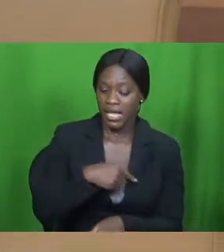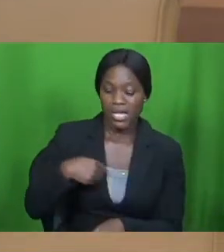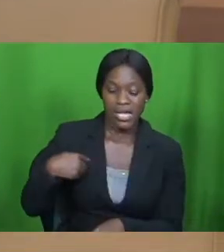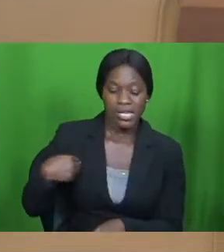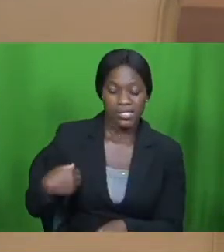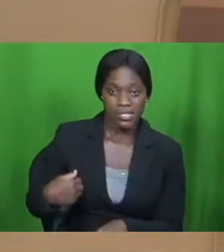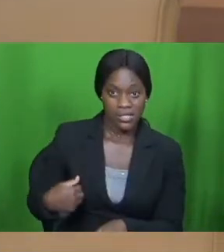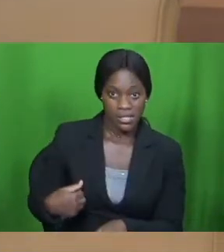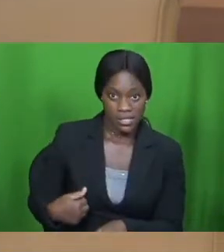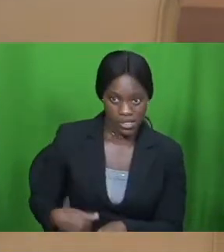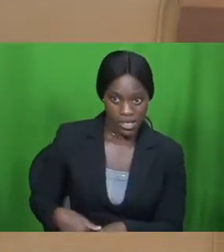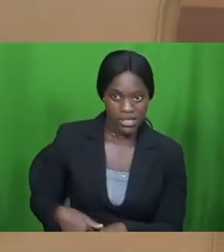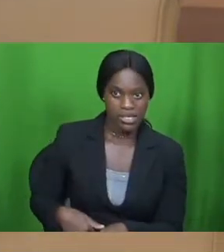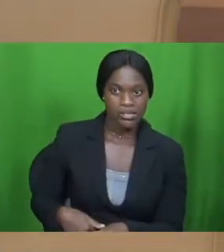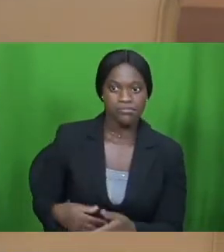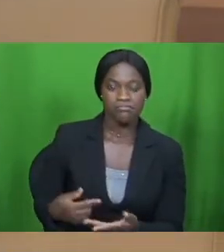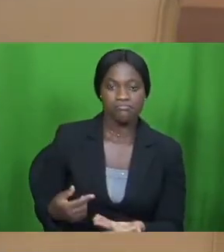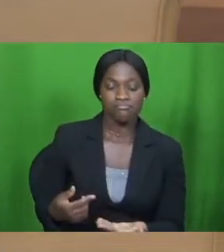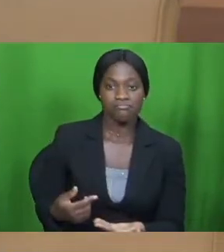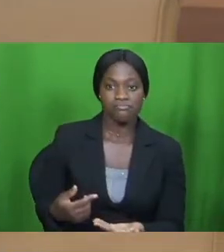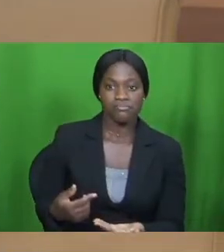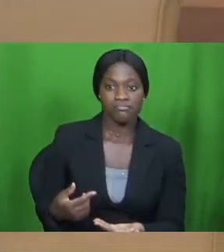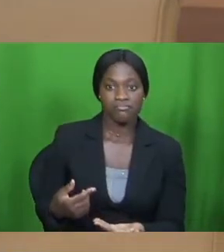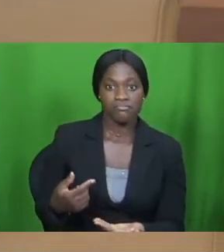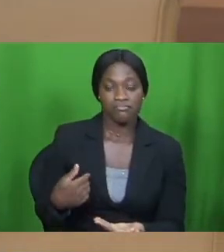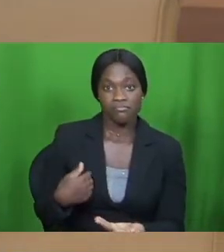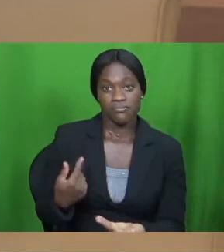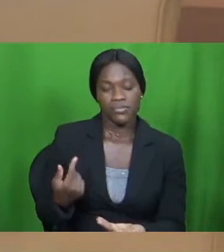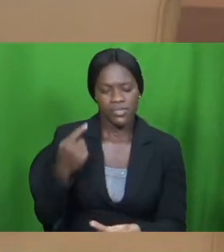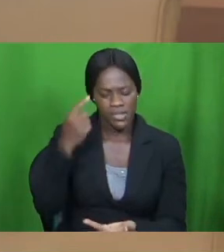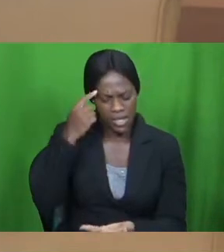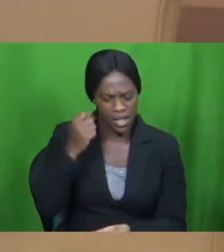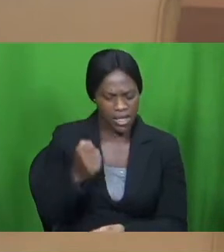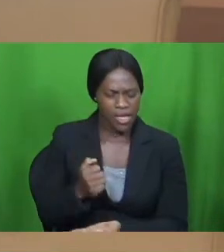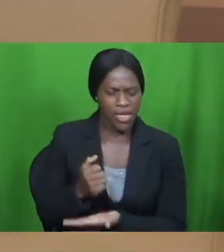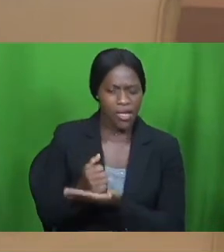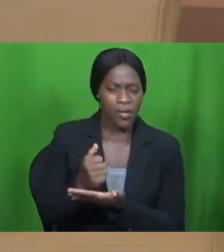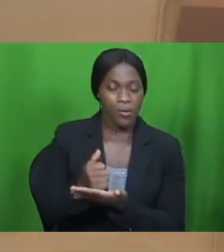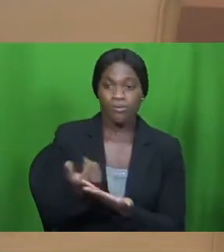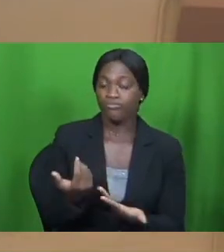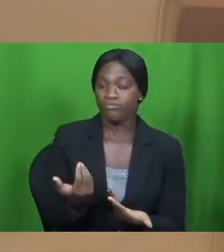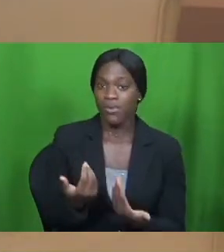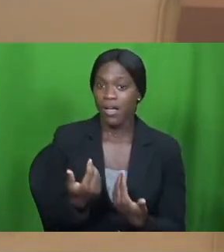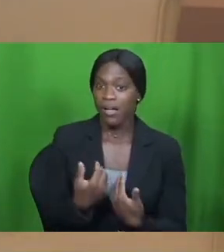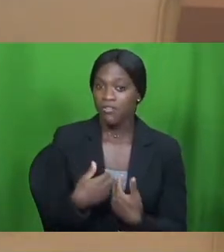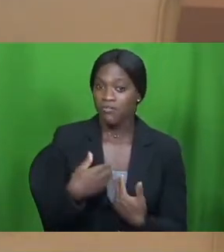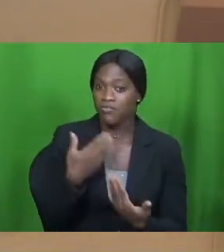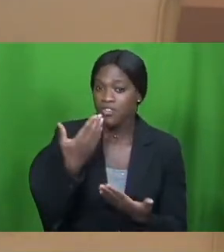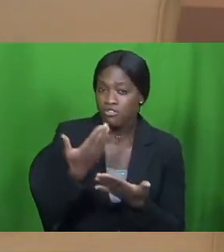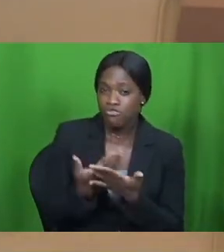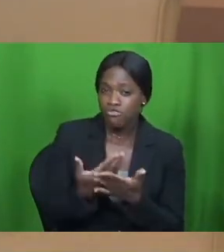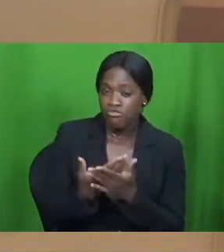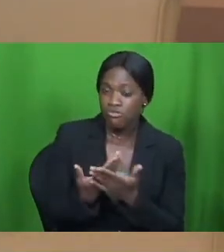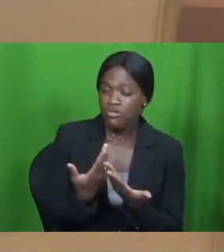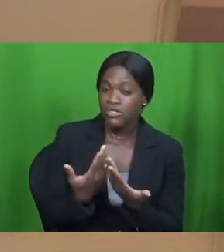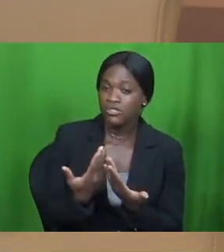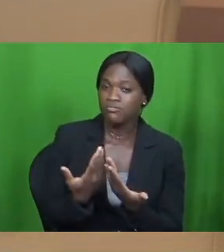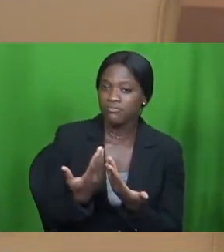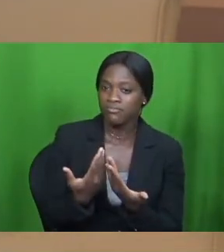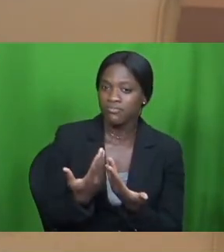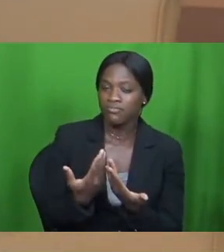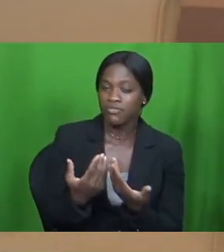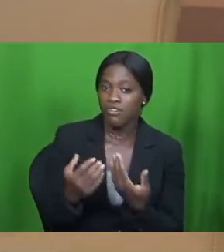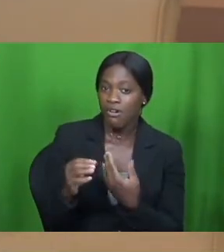the Aptuabo gas company that we have today, because it was through his negotiation that we were able to get that for